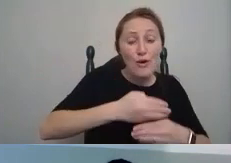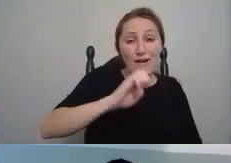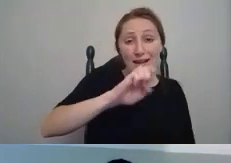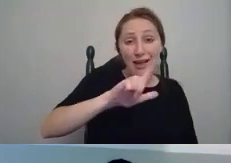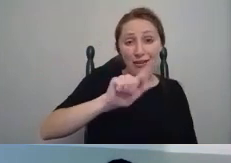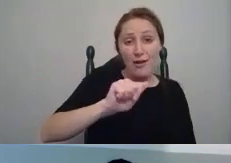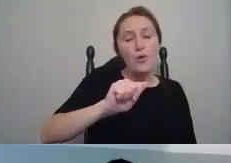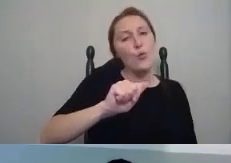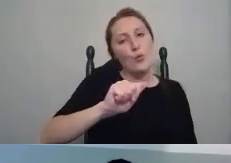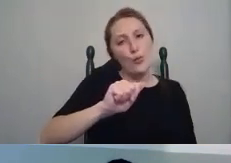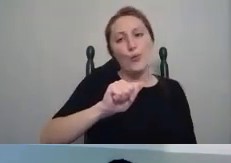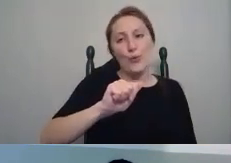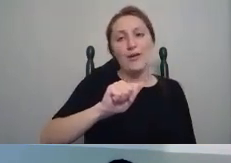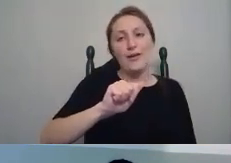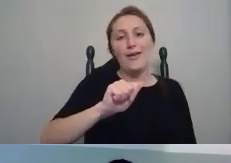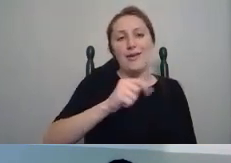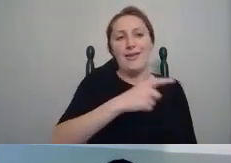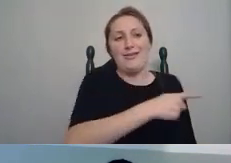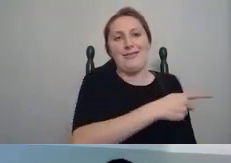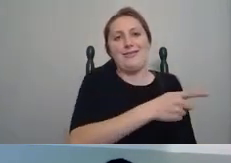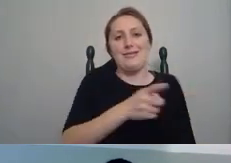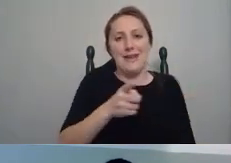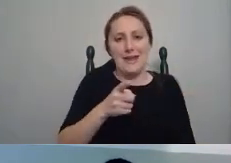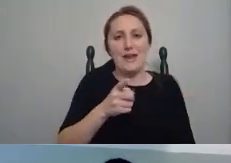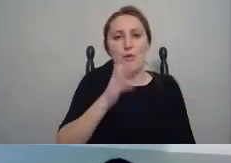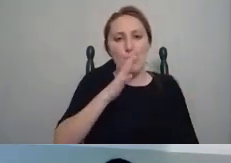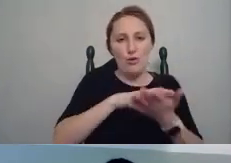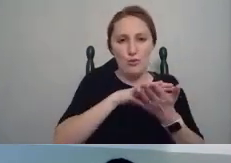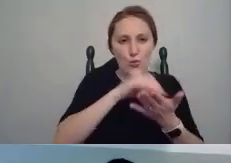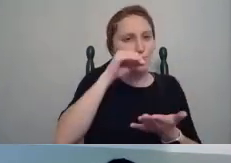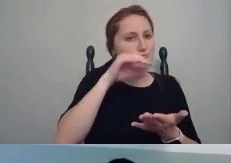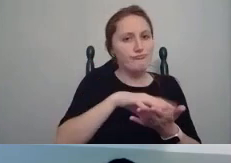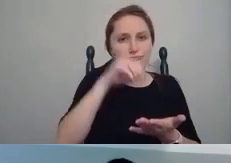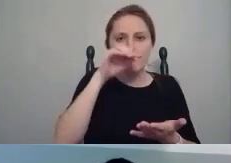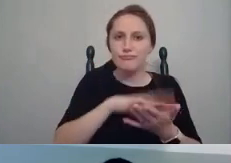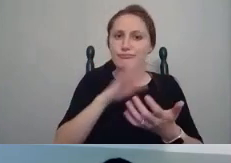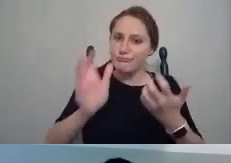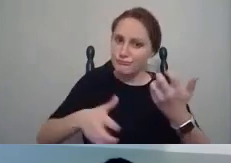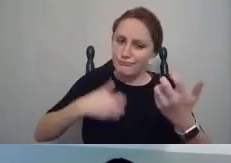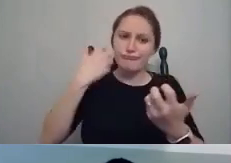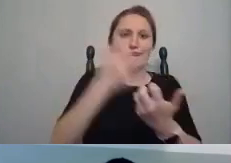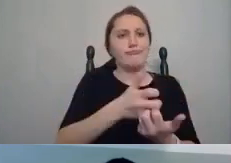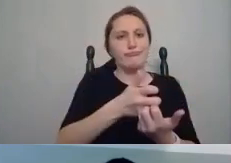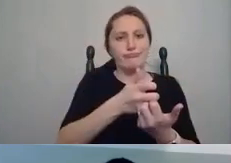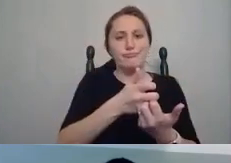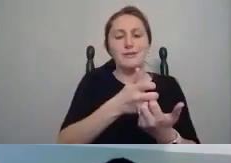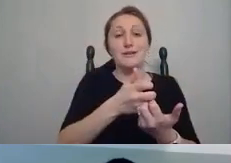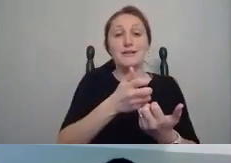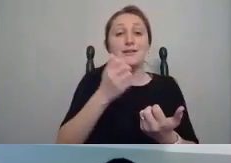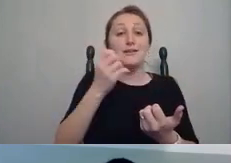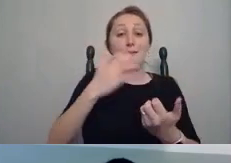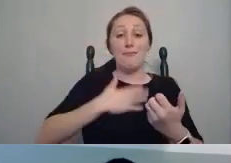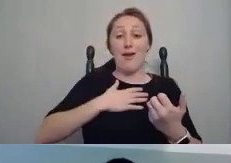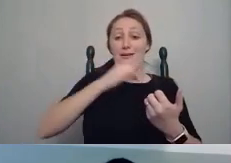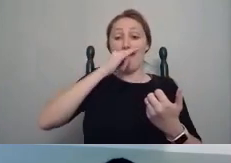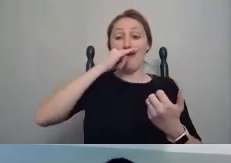are going to, they're going to learn and they're going to adjust. And if I know anything about my kids, they're just like your kids, and